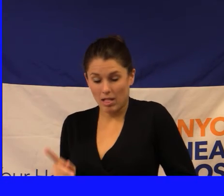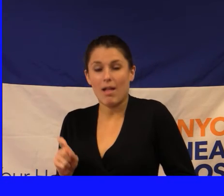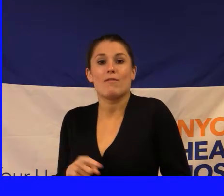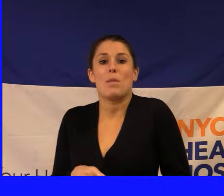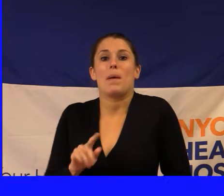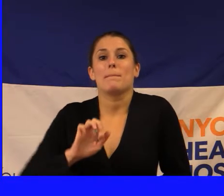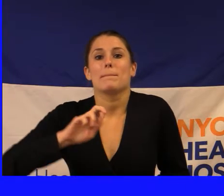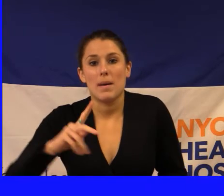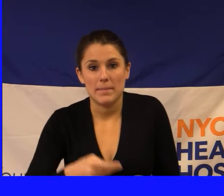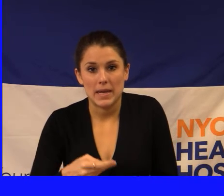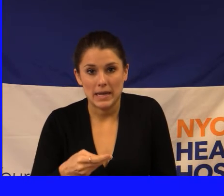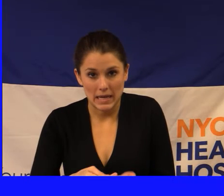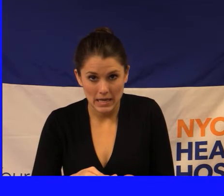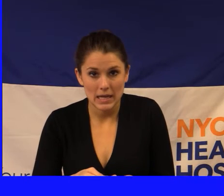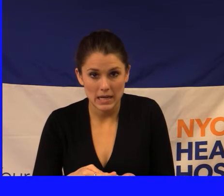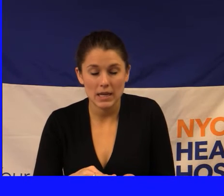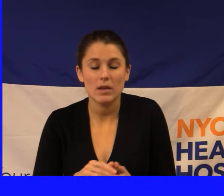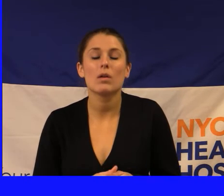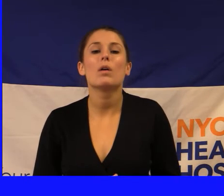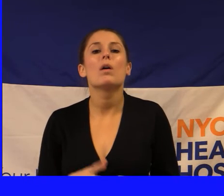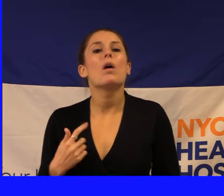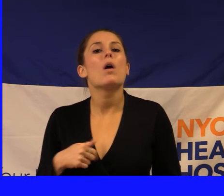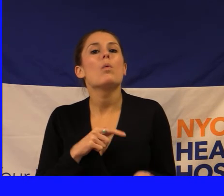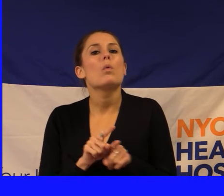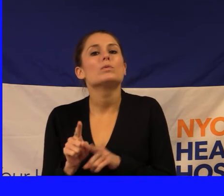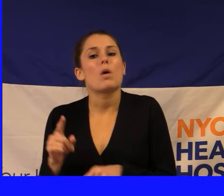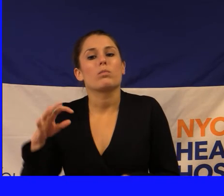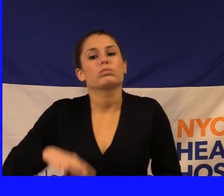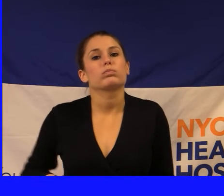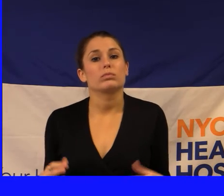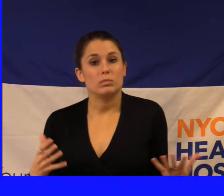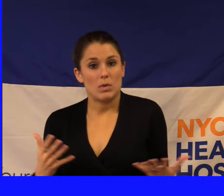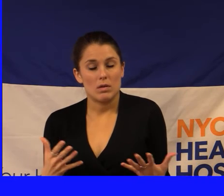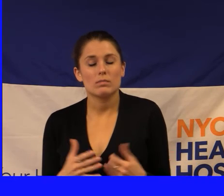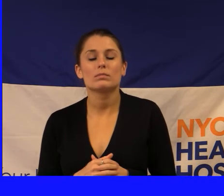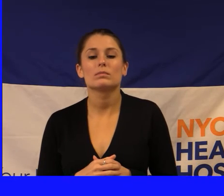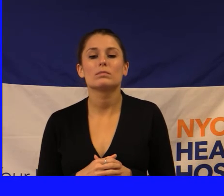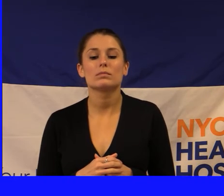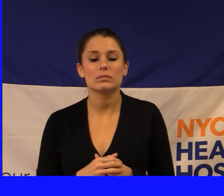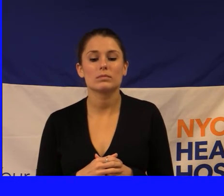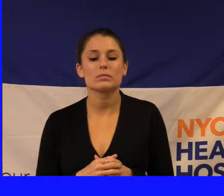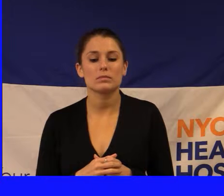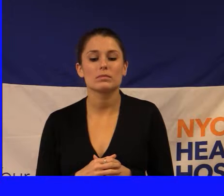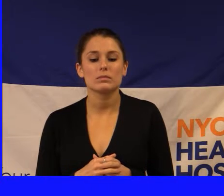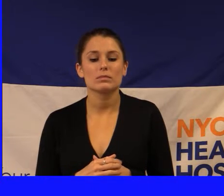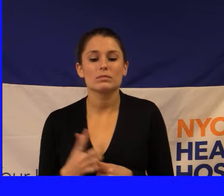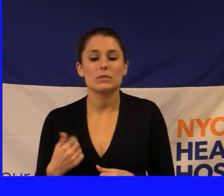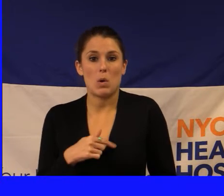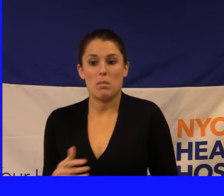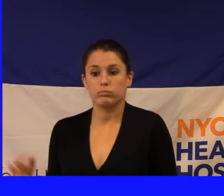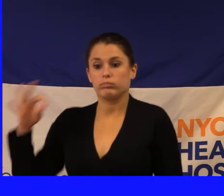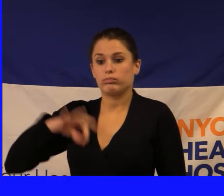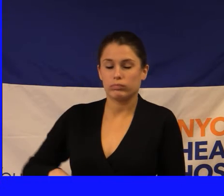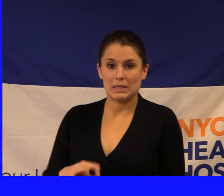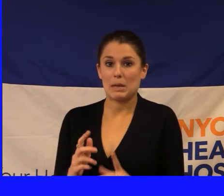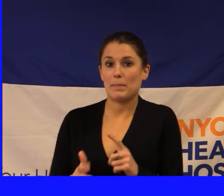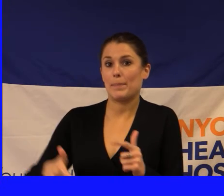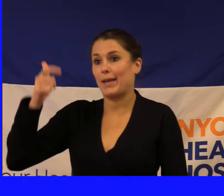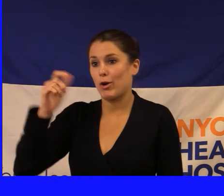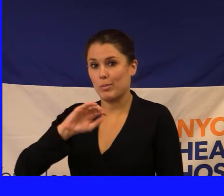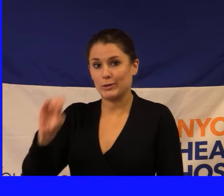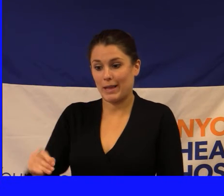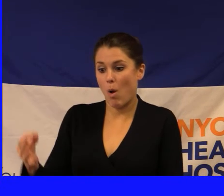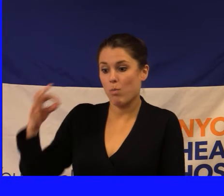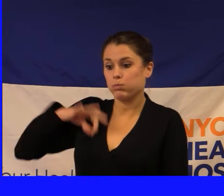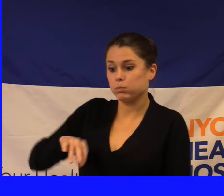shared savings, but we also have the benefit of recouping a larger percentage of the shared savings we generate if